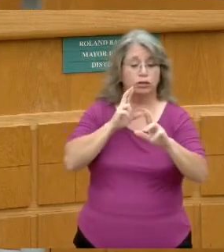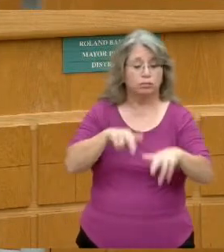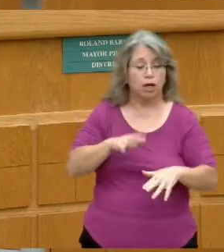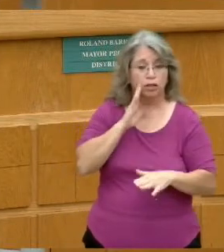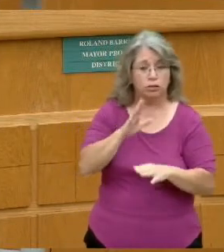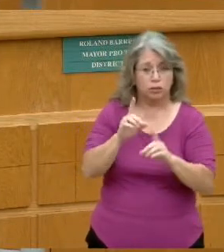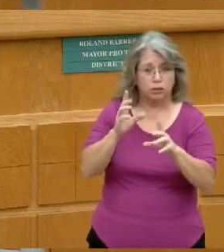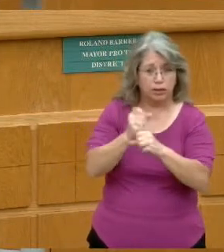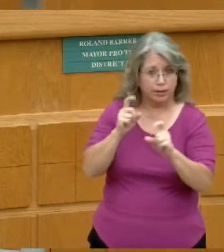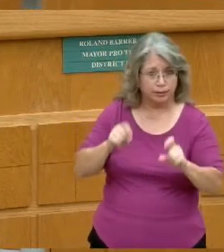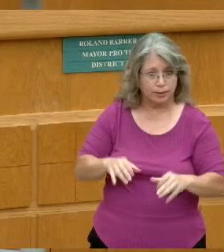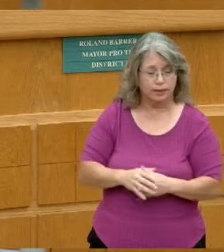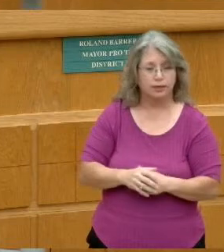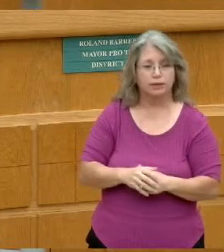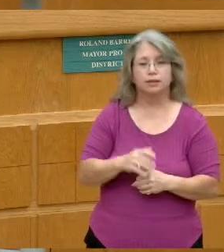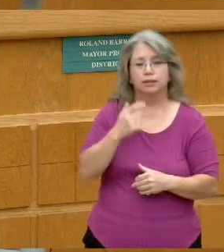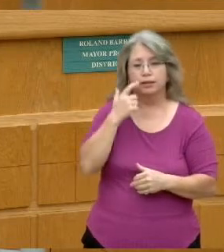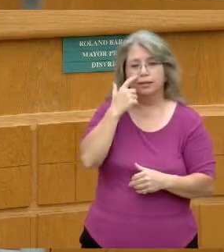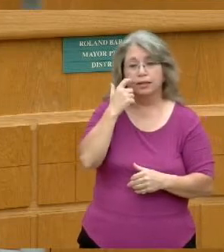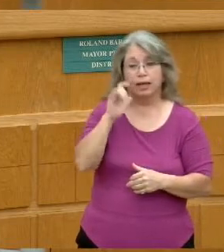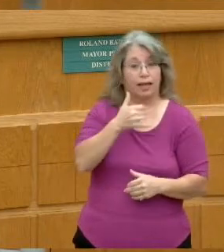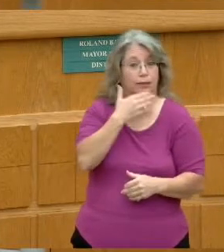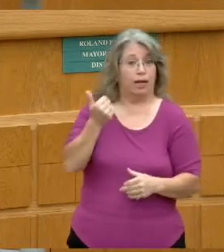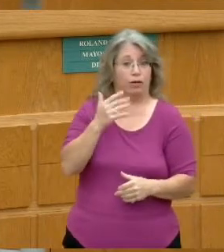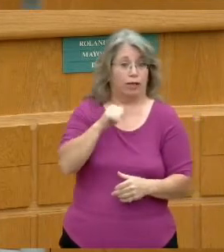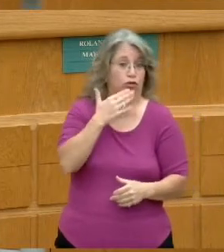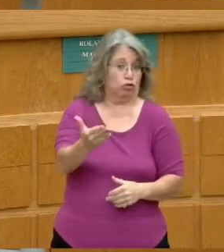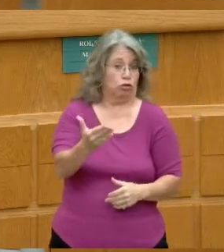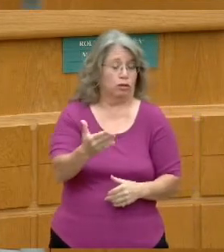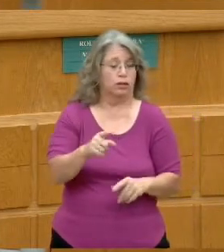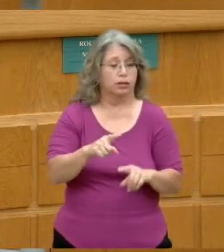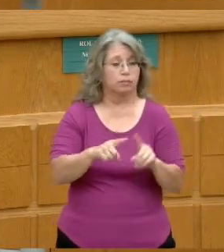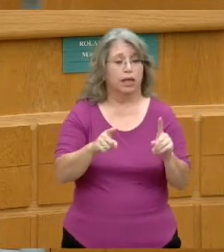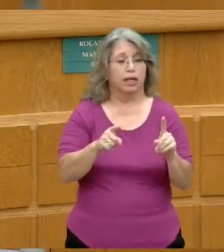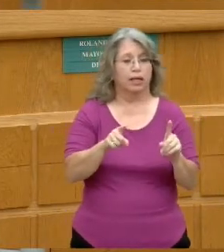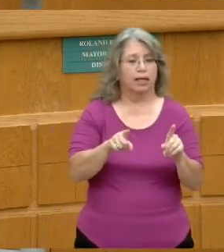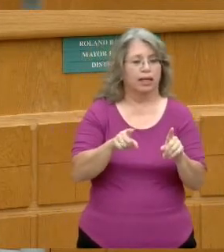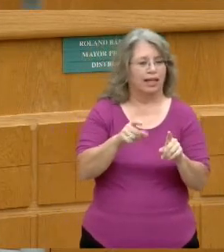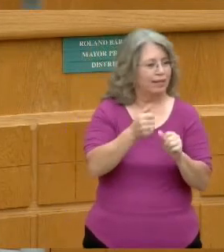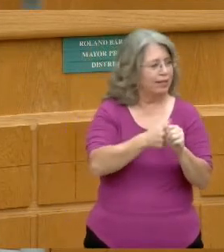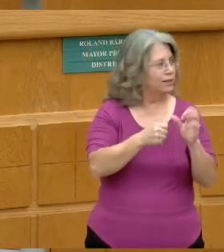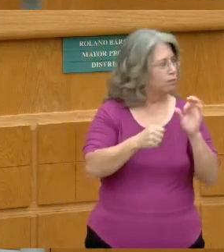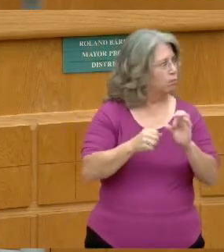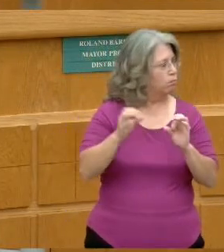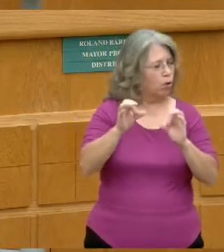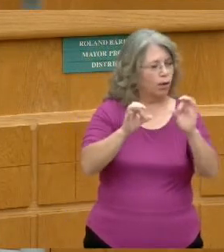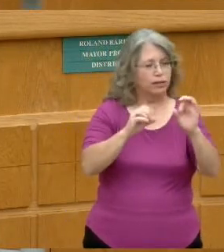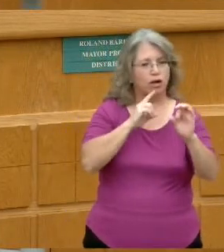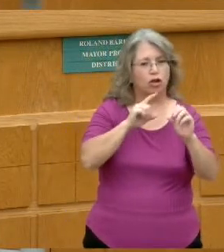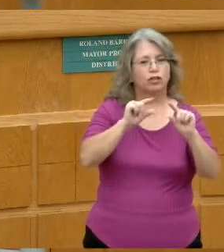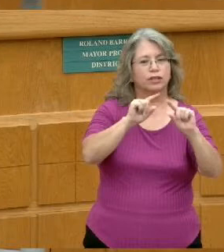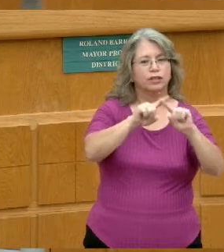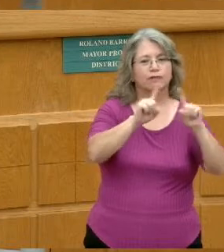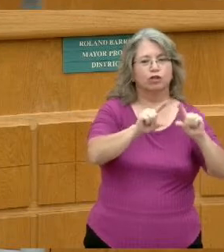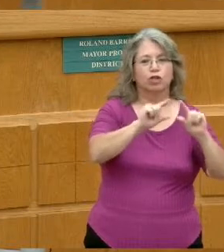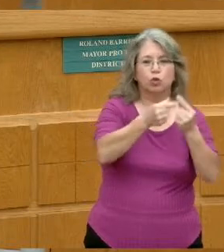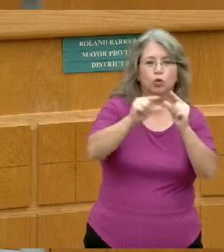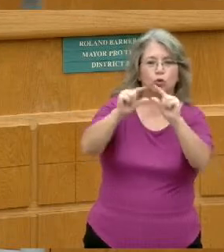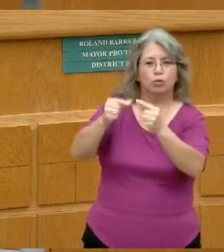different population of people are getting tested for each of these points, if these points are different people, it makes it harder and harder to compare